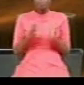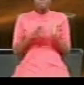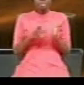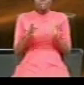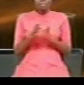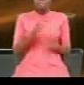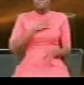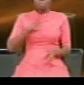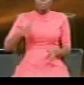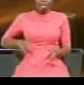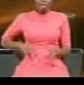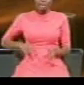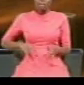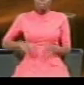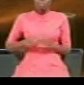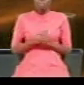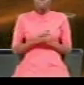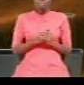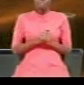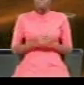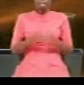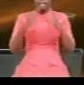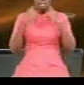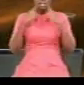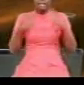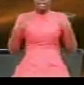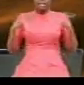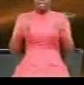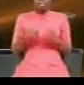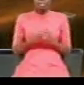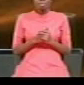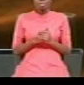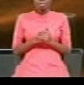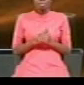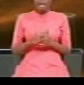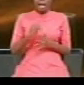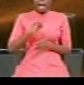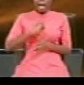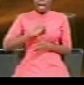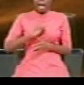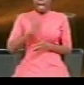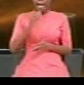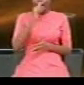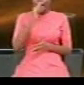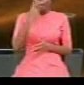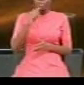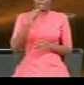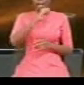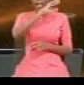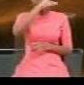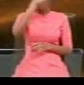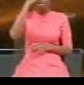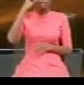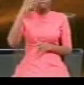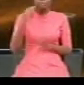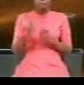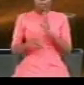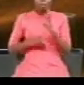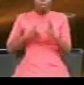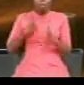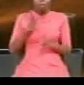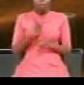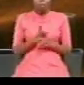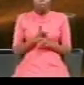Jesus Christ succinctly declares, I am the light of the